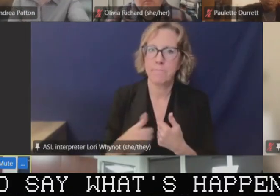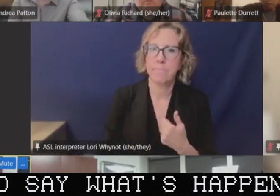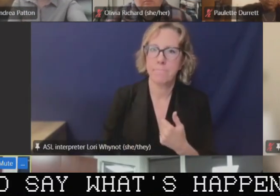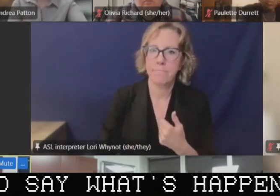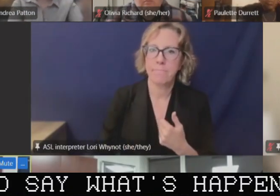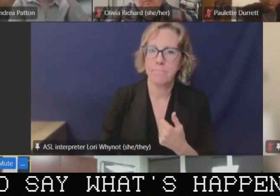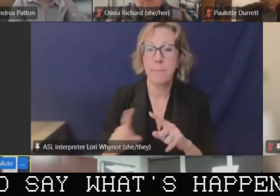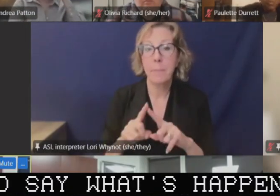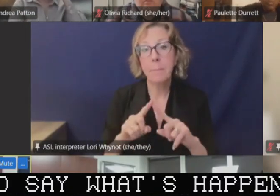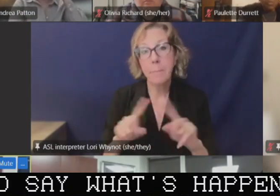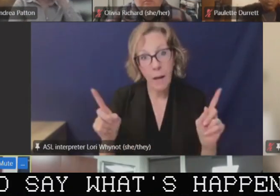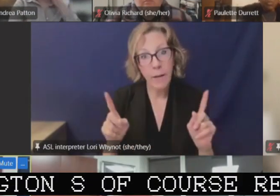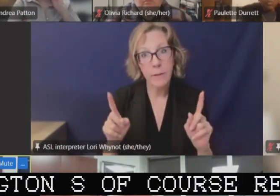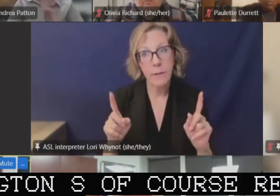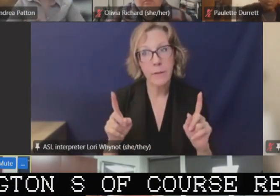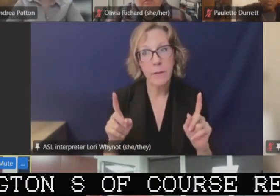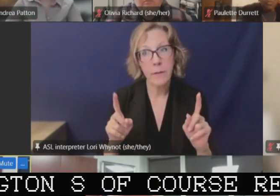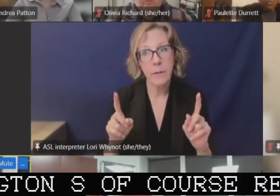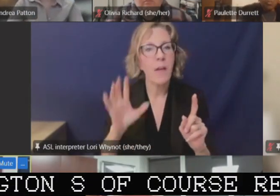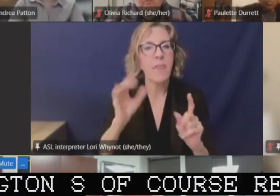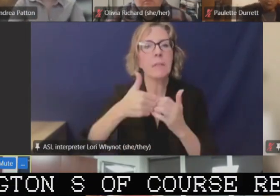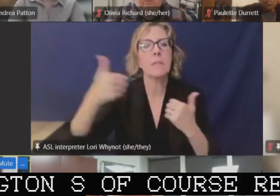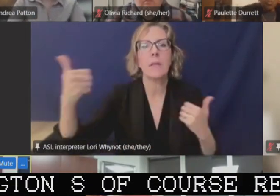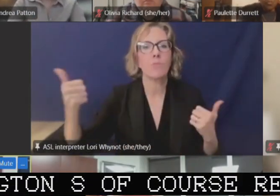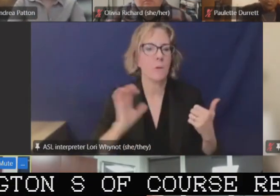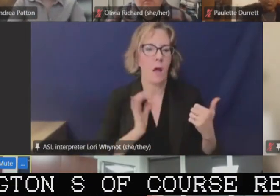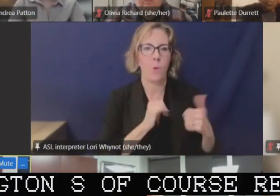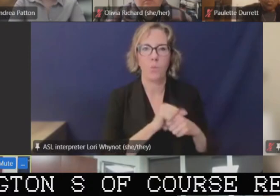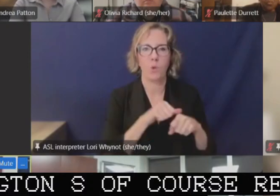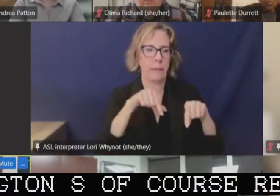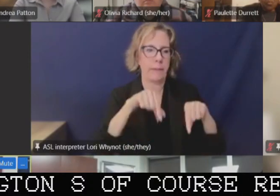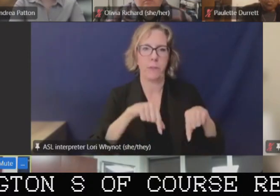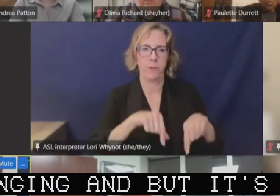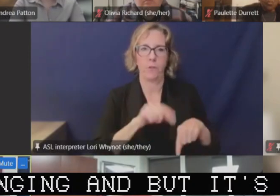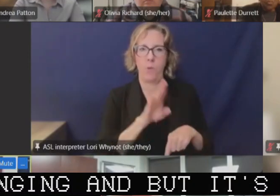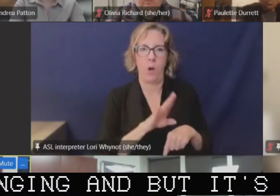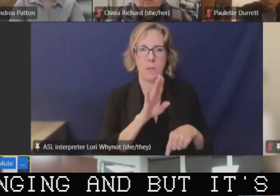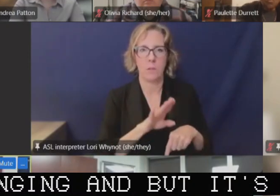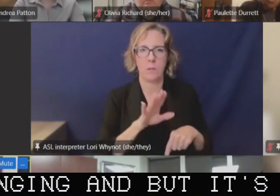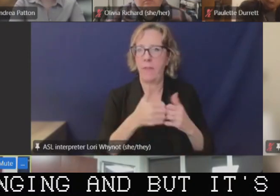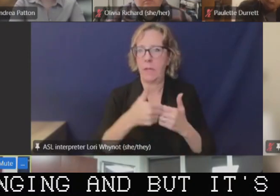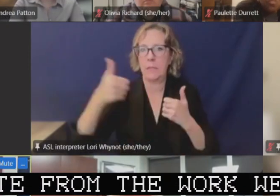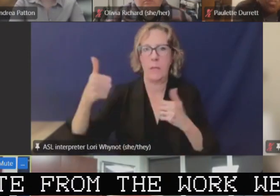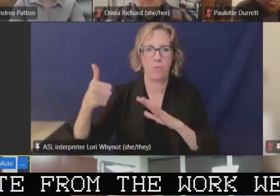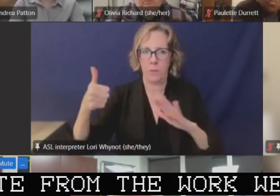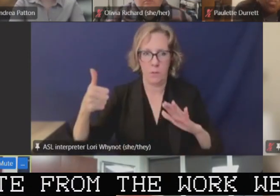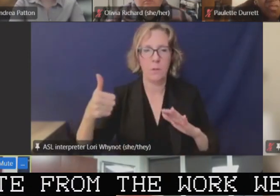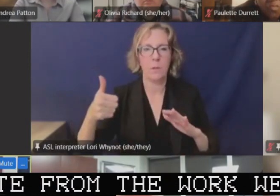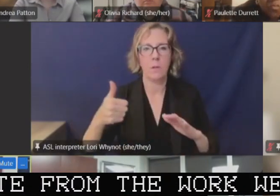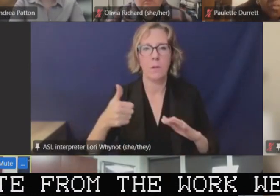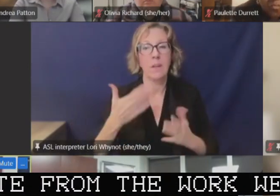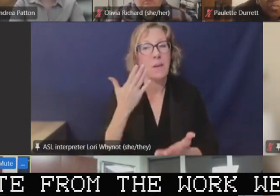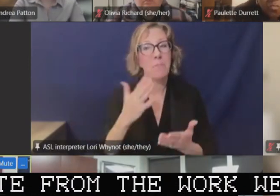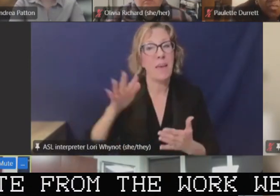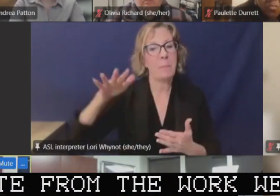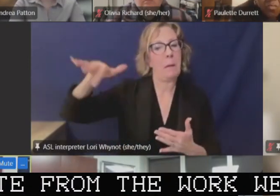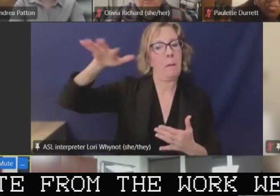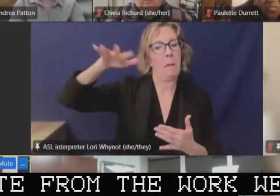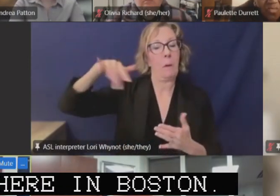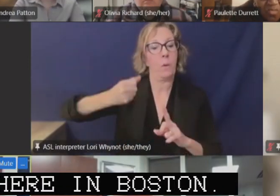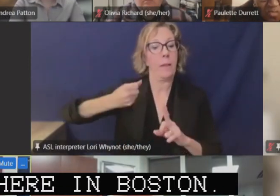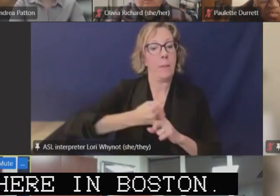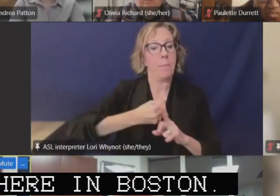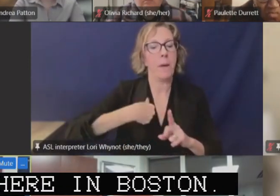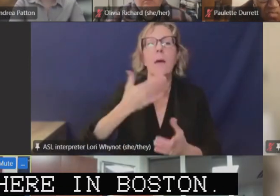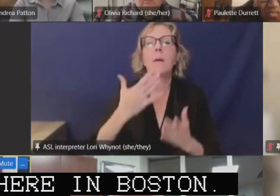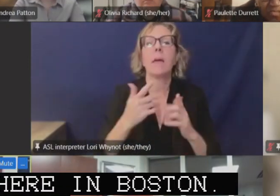but it is separate from the work we're doing here in Boston. You know, one way it might impact is maybe we change some of the wording we use, but